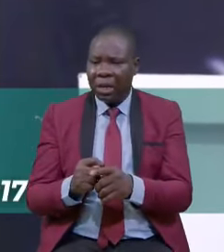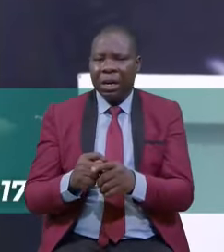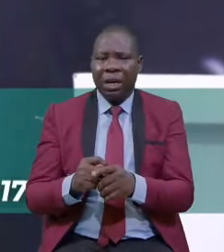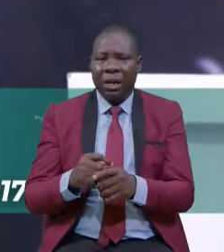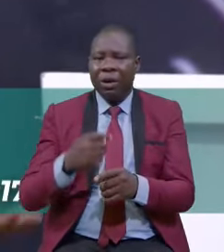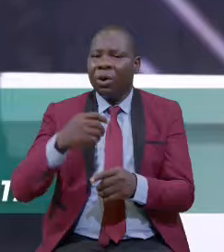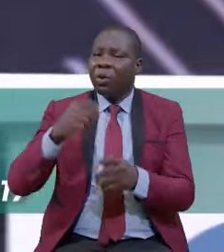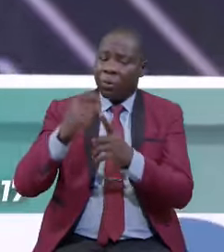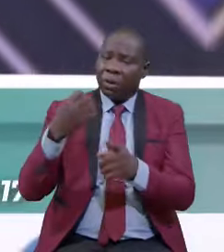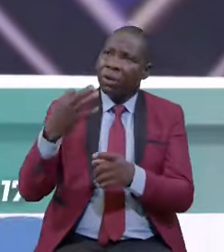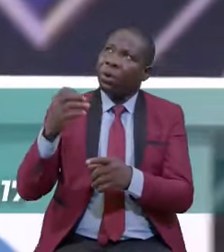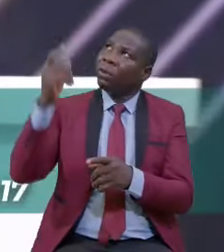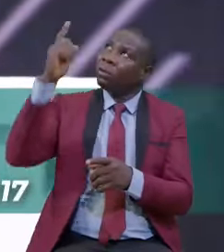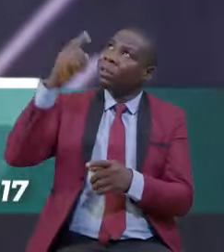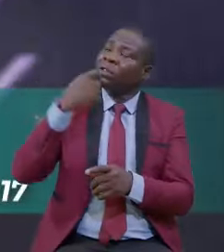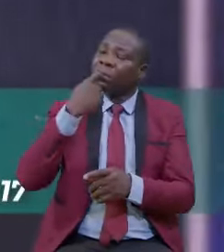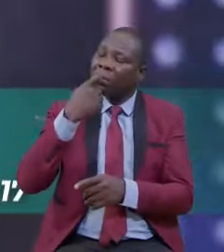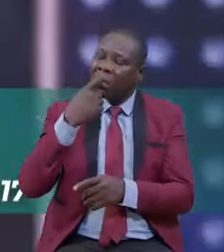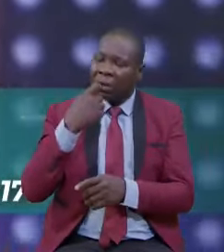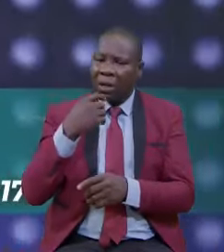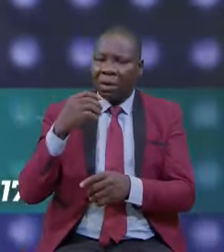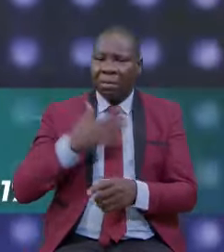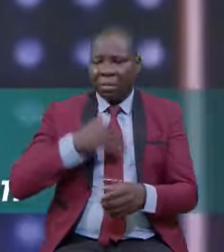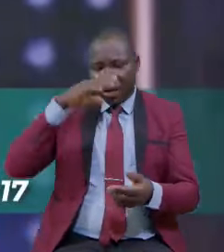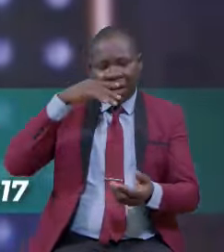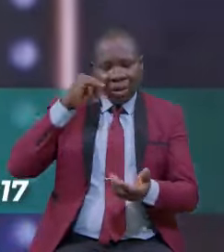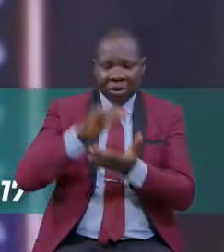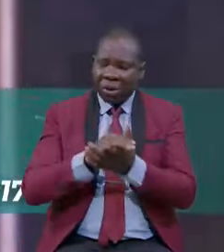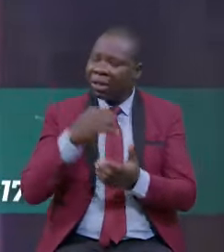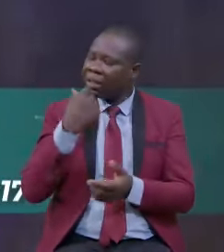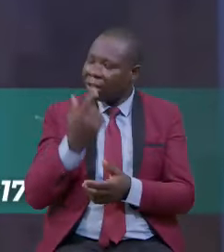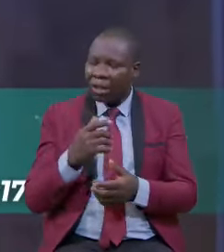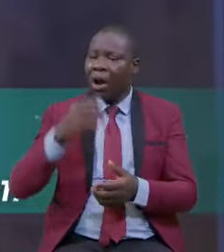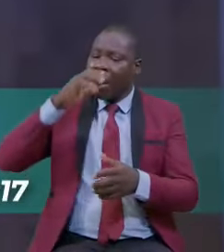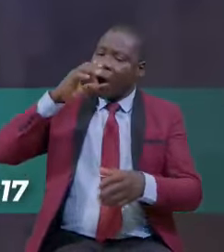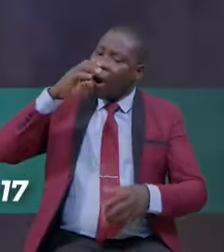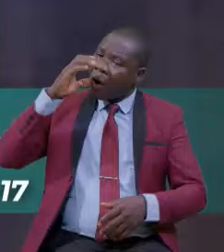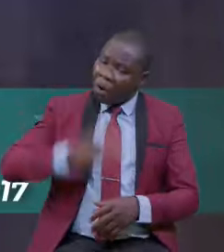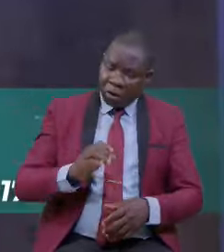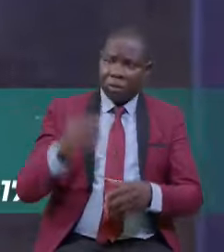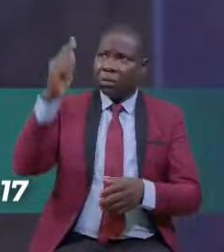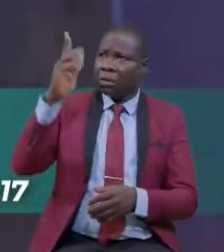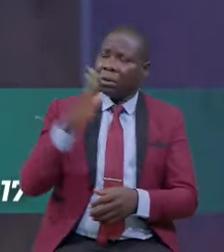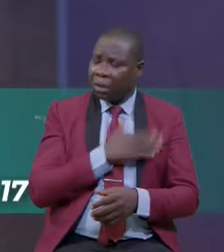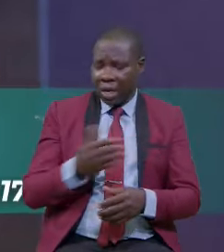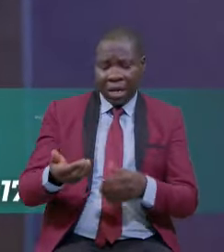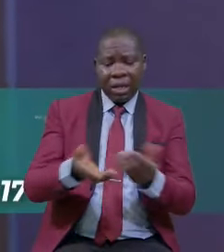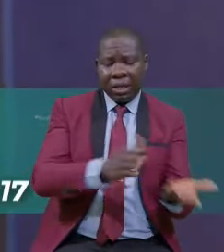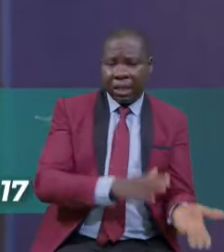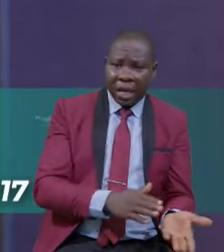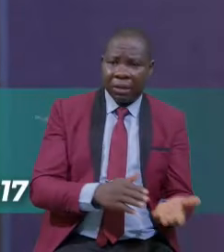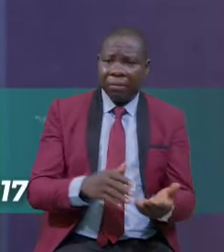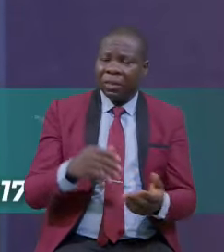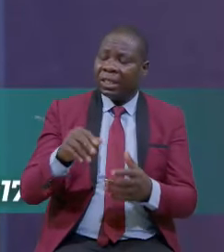We cannot get together again. Look at where you are. Neither have I gone back from the word of his mouth. My friend Saul